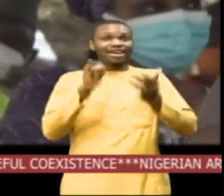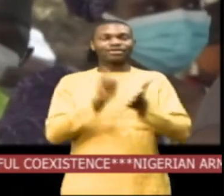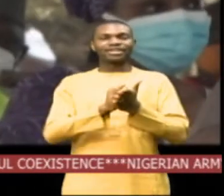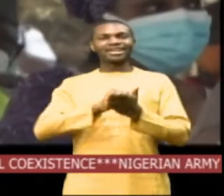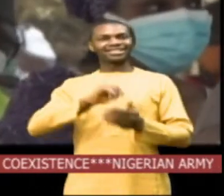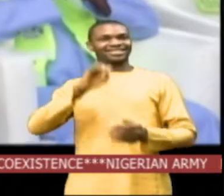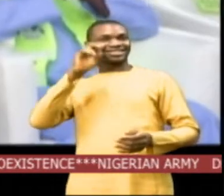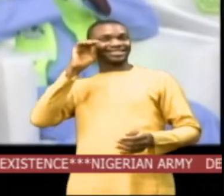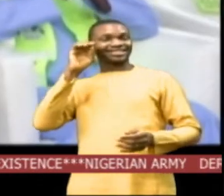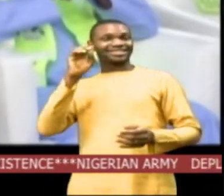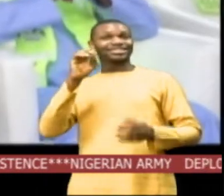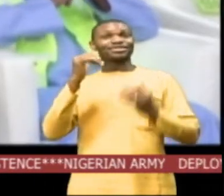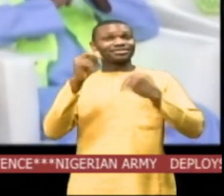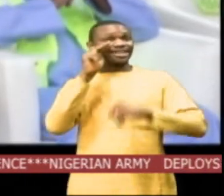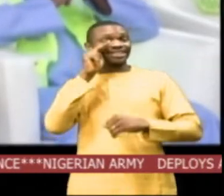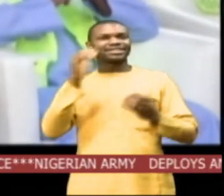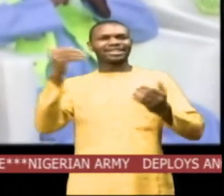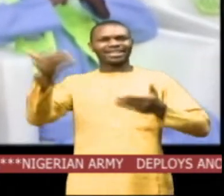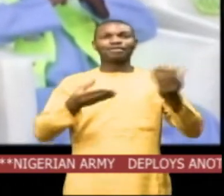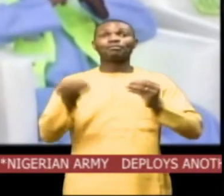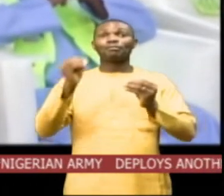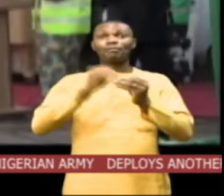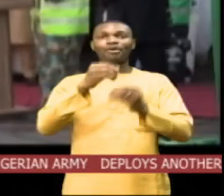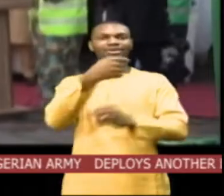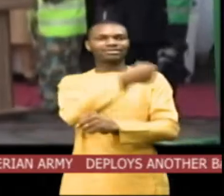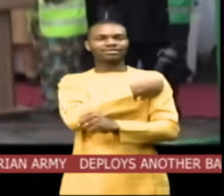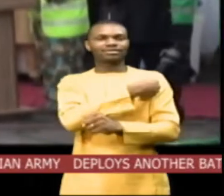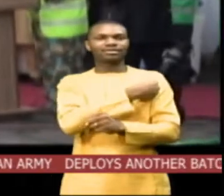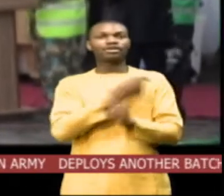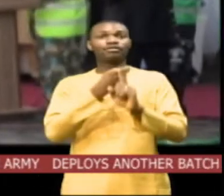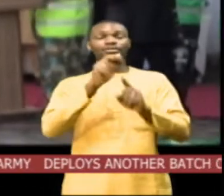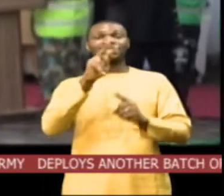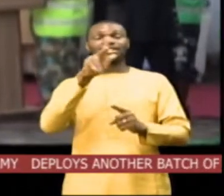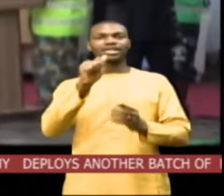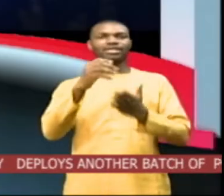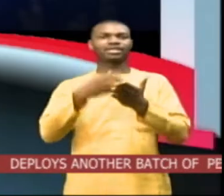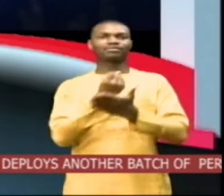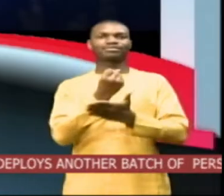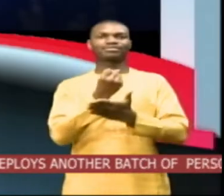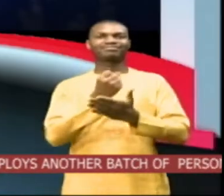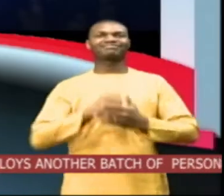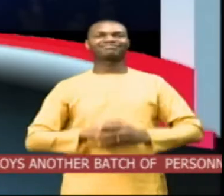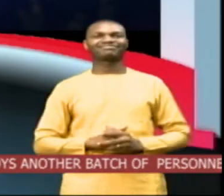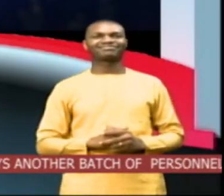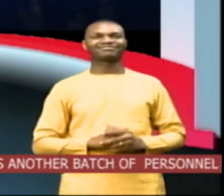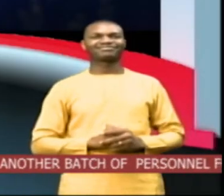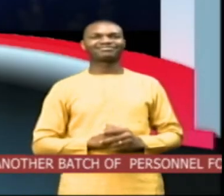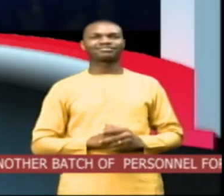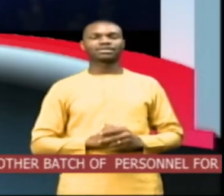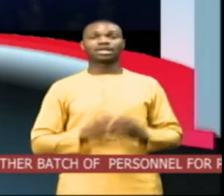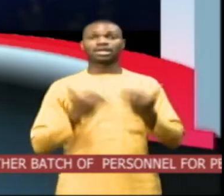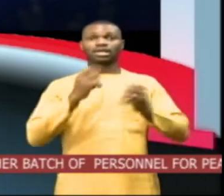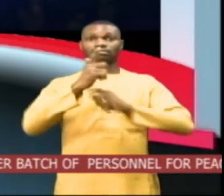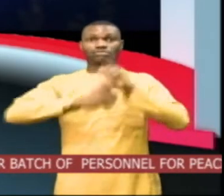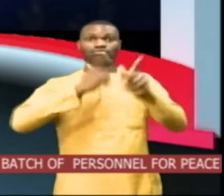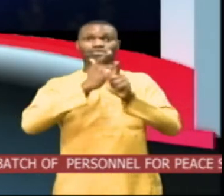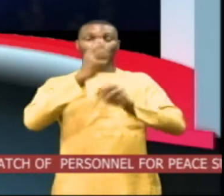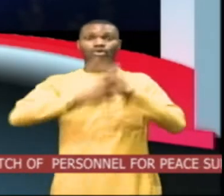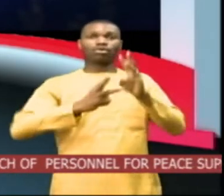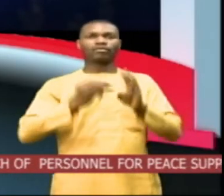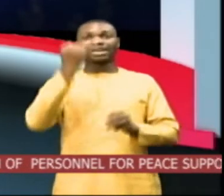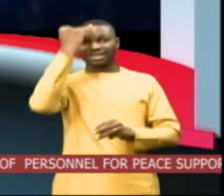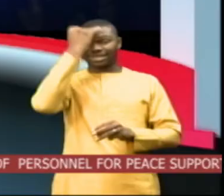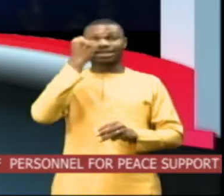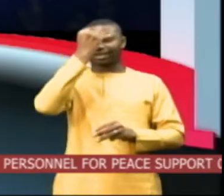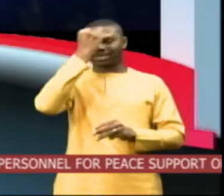delivery of more doses. Kenneth Nanim, NTA News. On the global scene, Italian